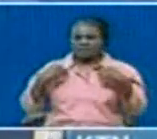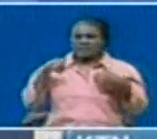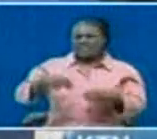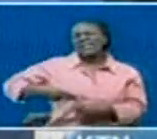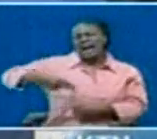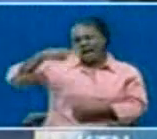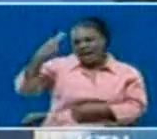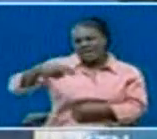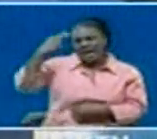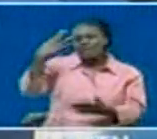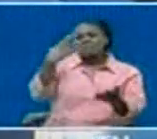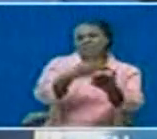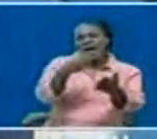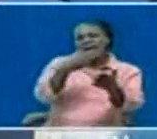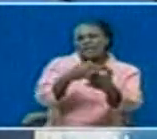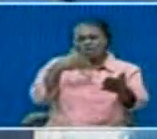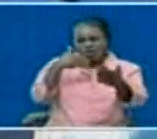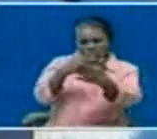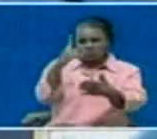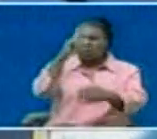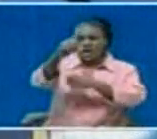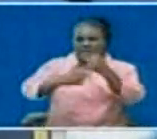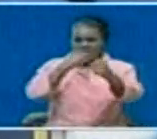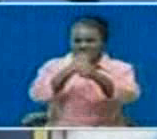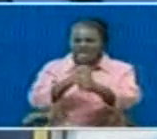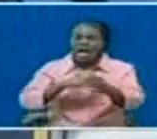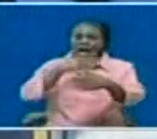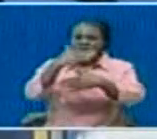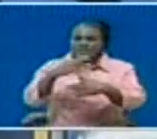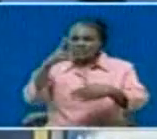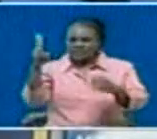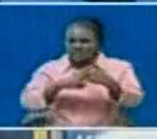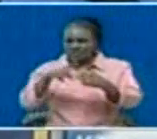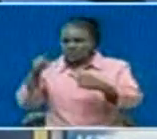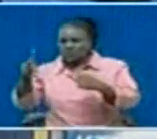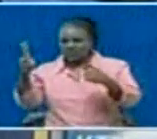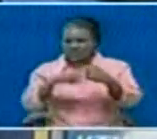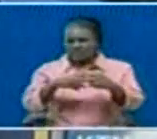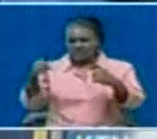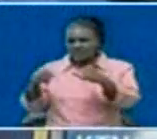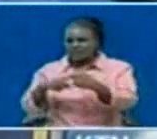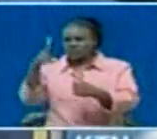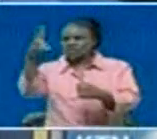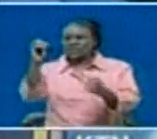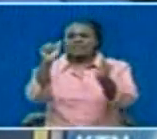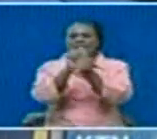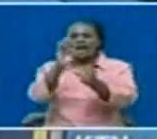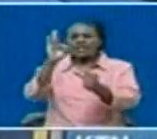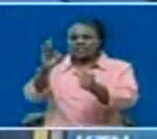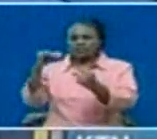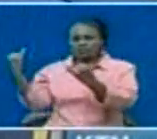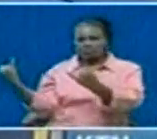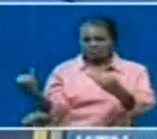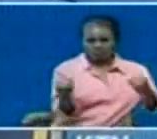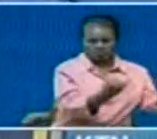highest inflation has hit in close to a year, after it hit 7.76 in October of 2013, following the